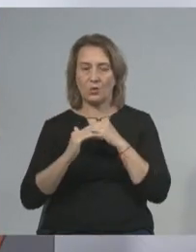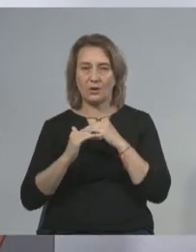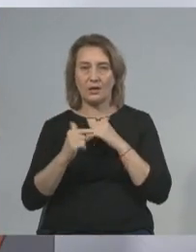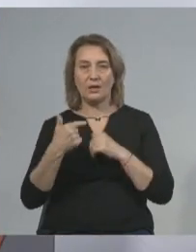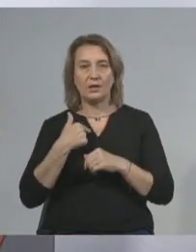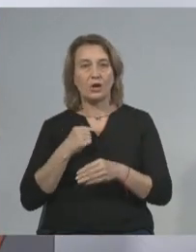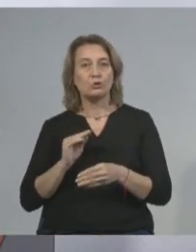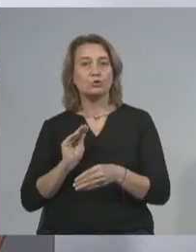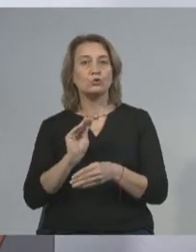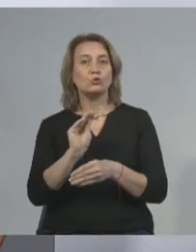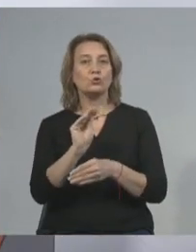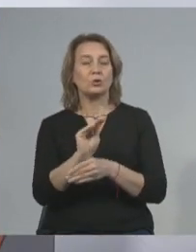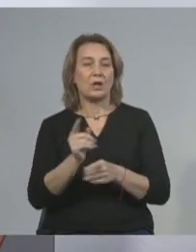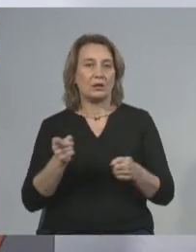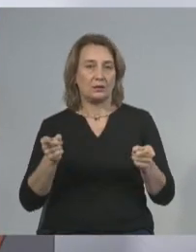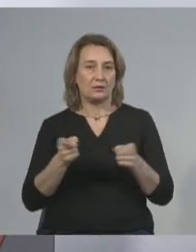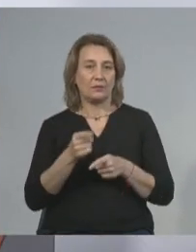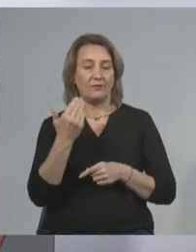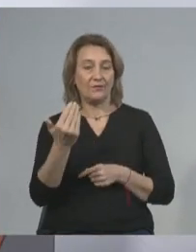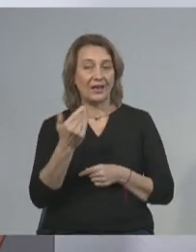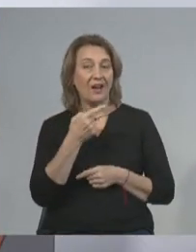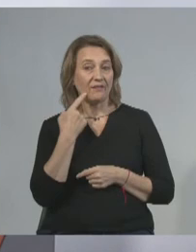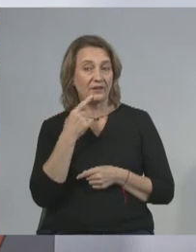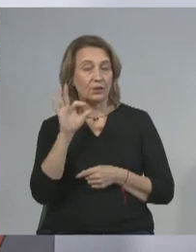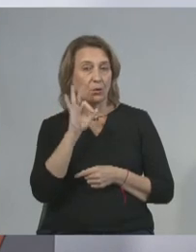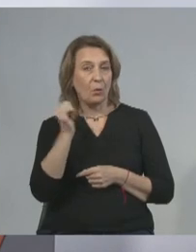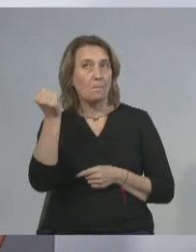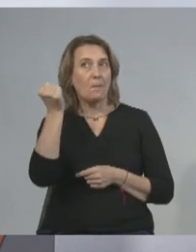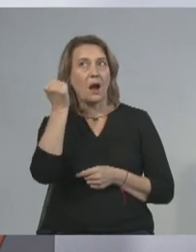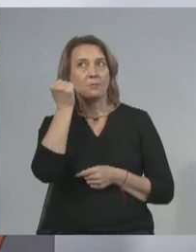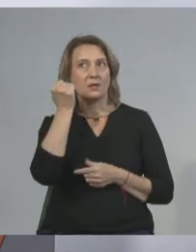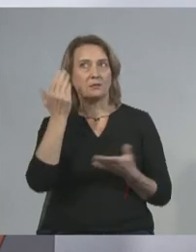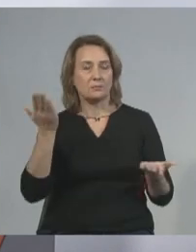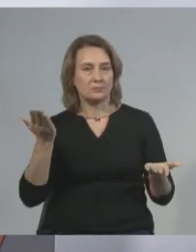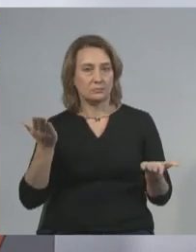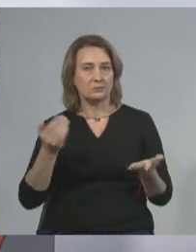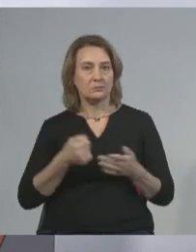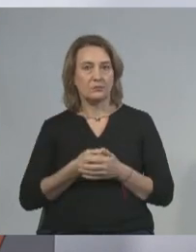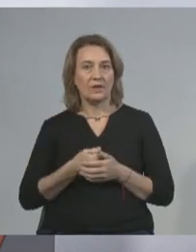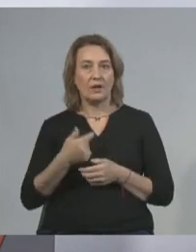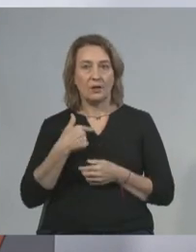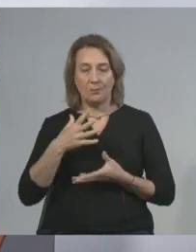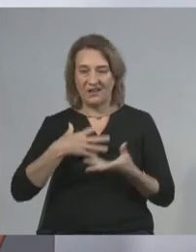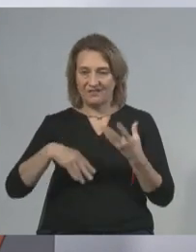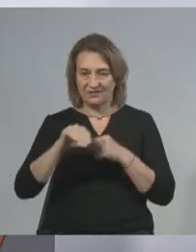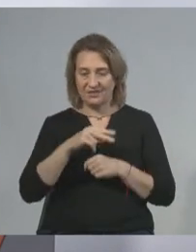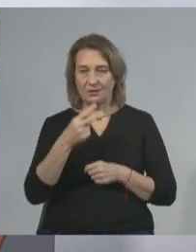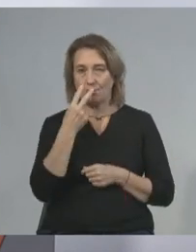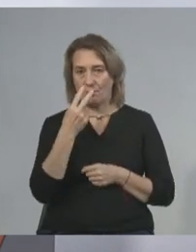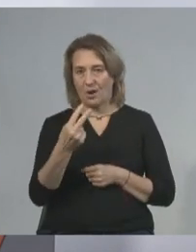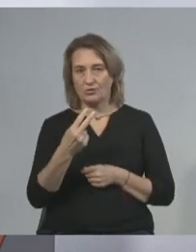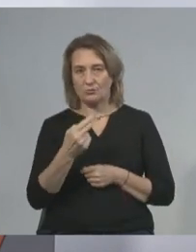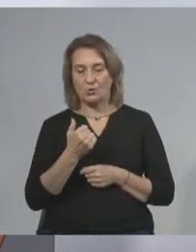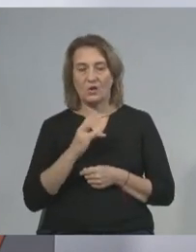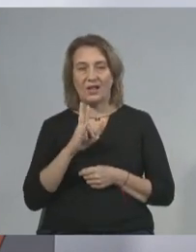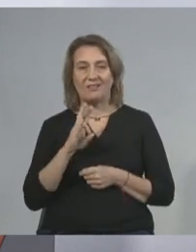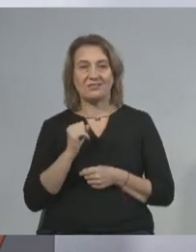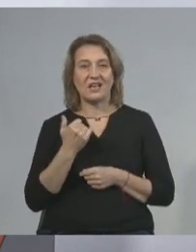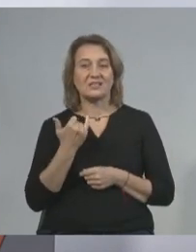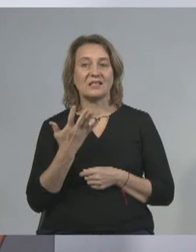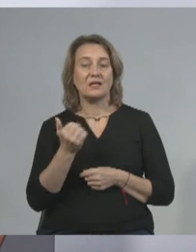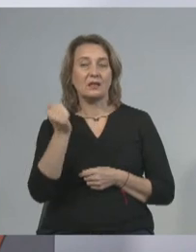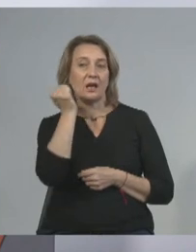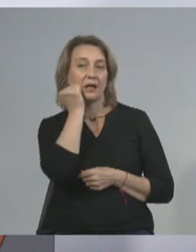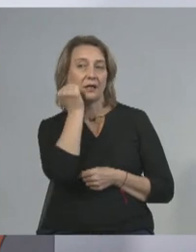add here i would like to you're saying you're mentioning the memory and we all see